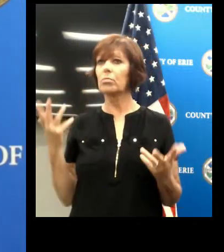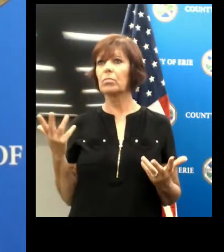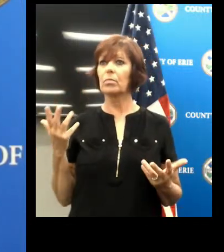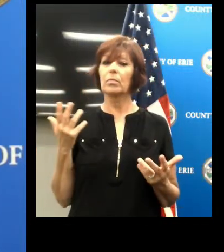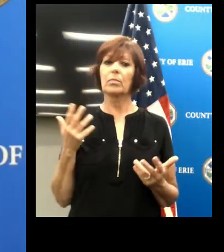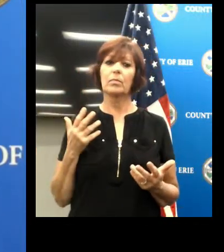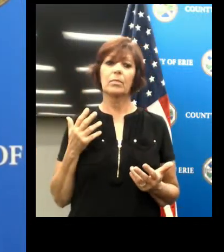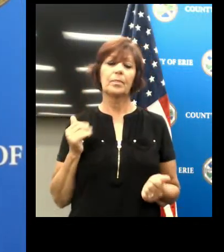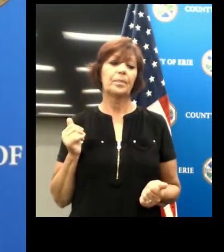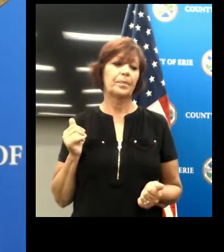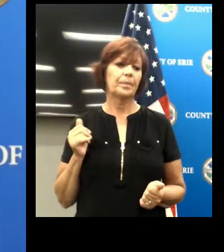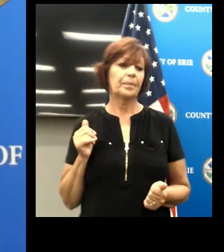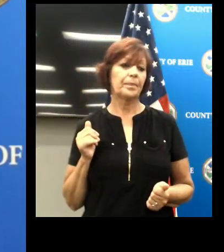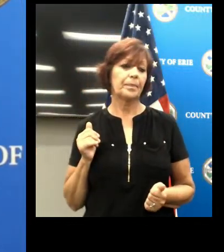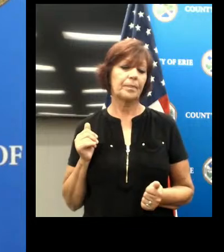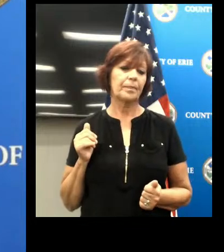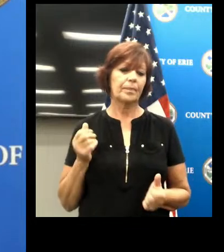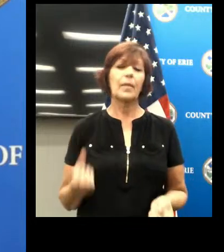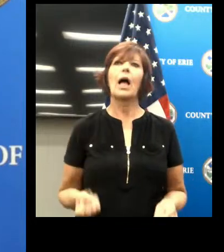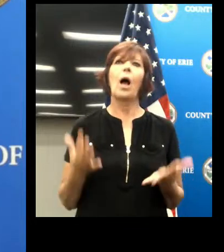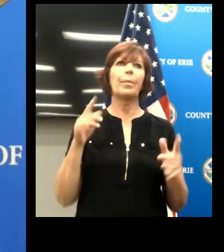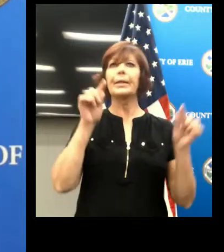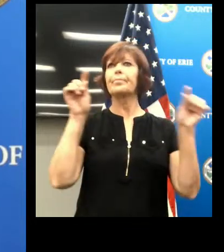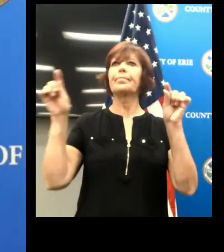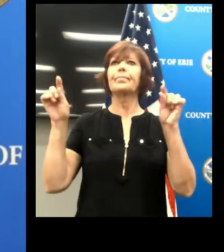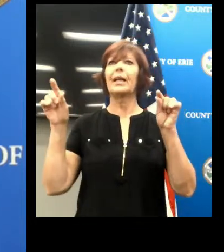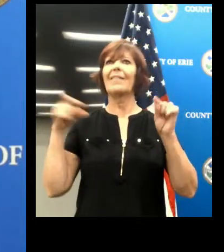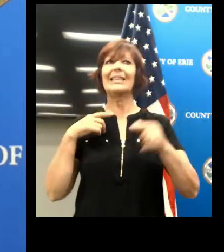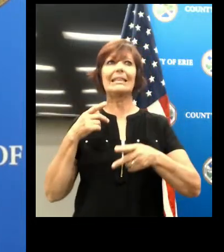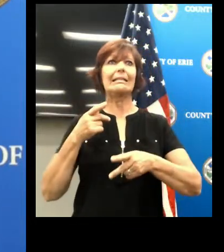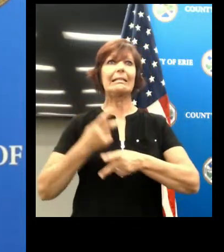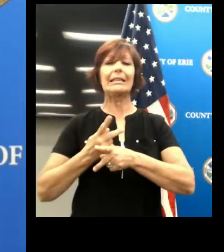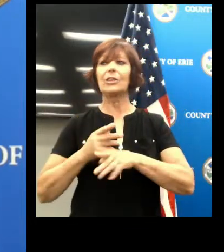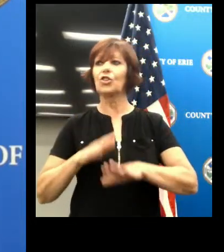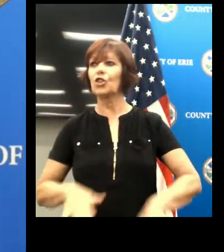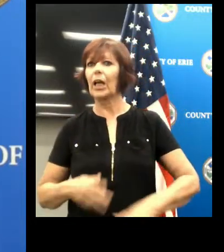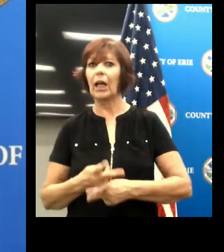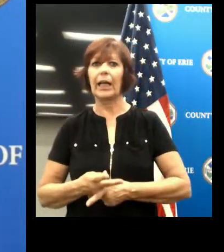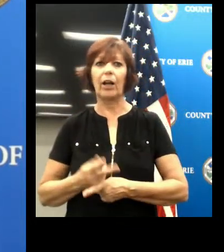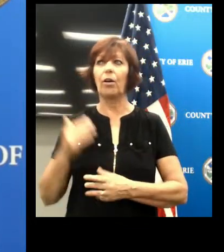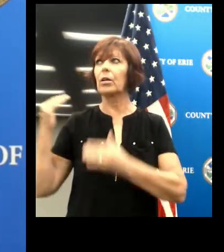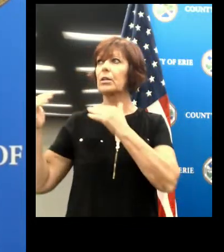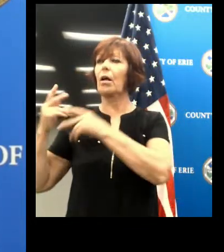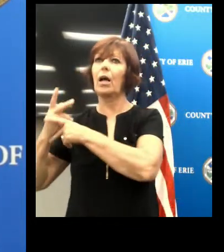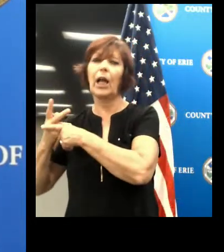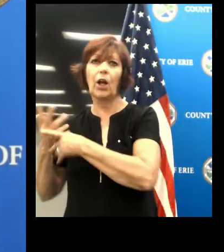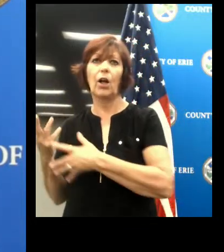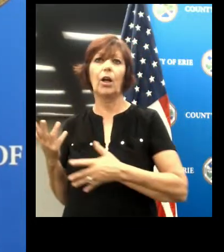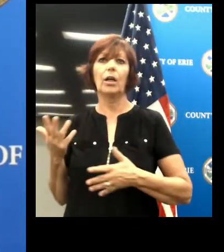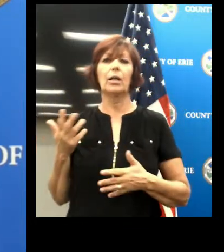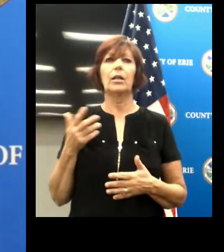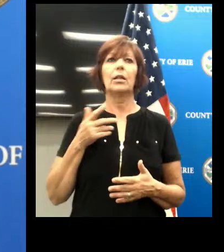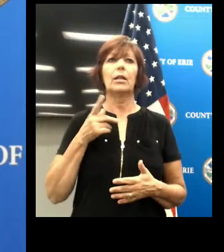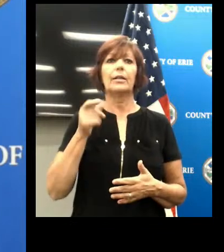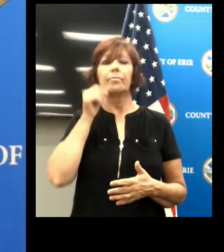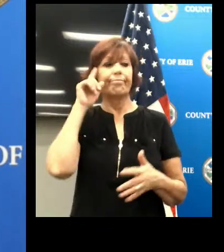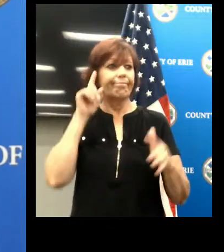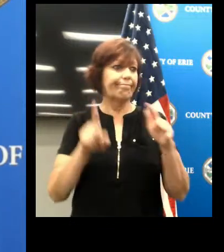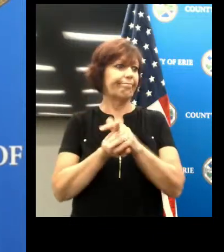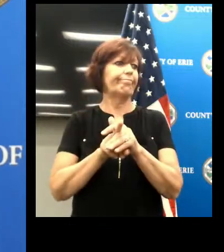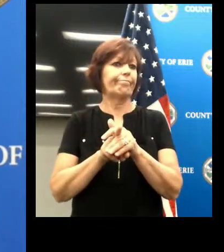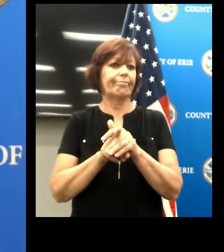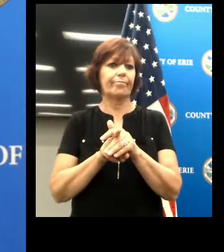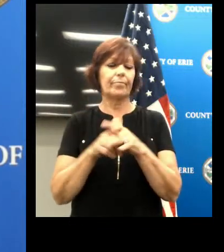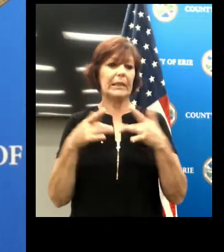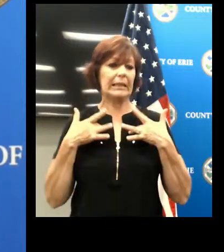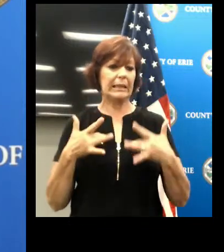their issues, how many of them had to deal with child care, how many had to deal with adult care. That they hadn't necessarily thought of because they normally would